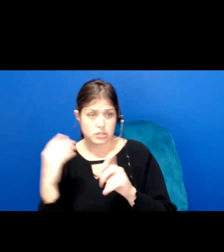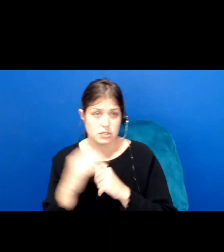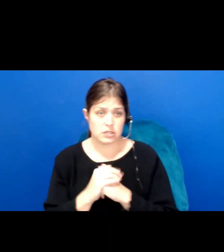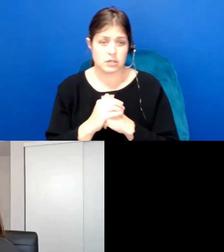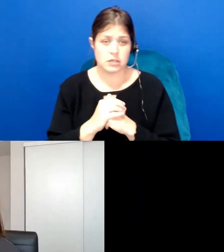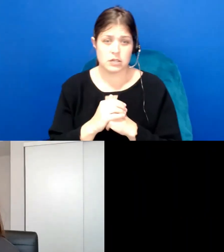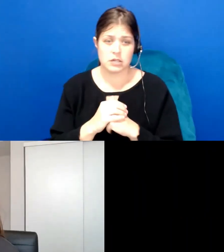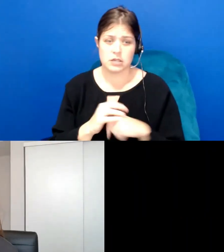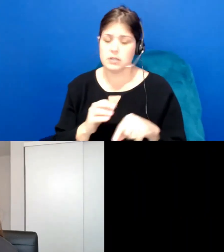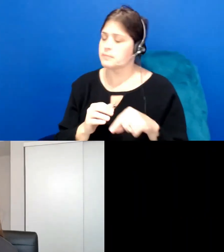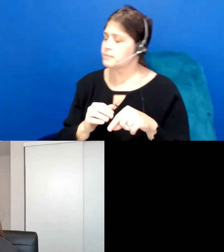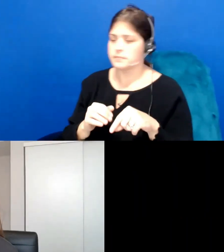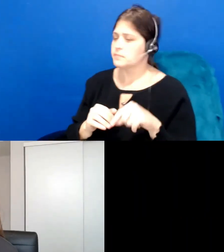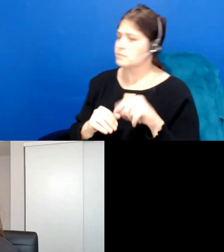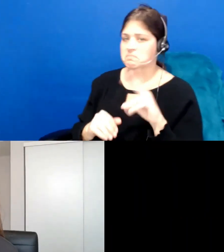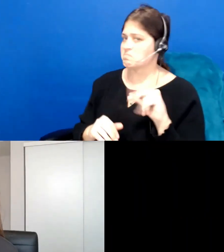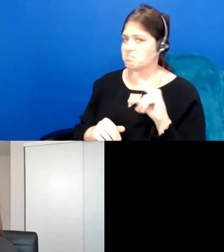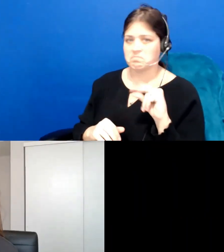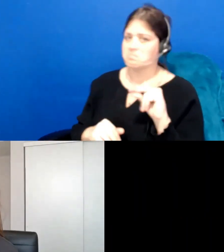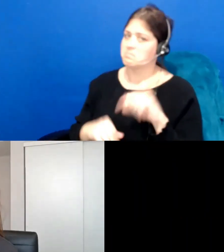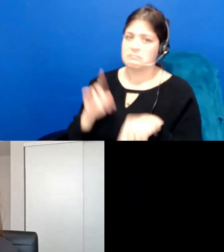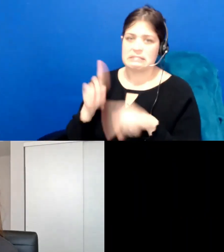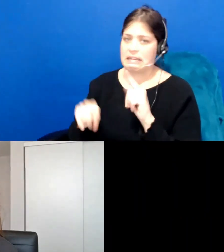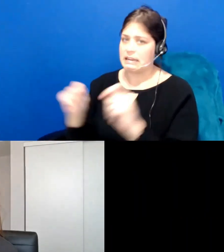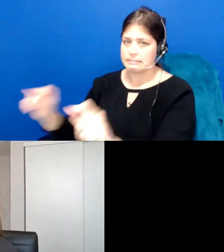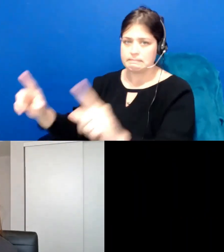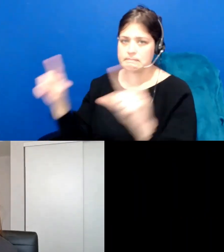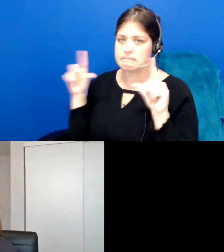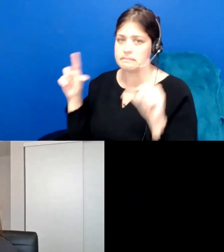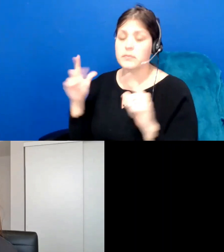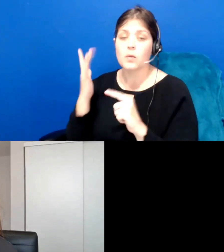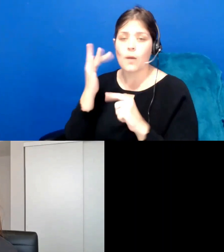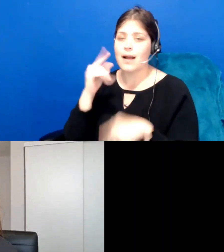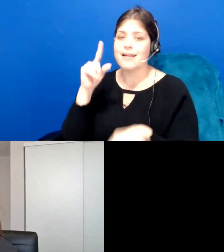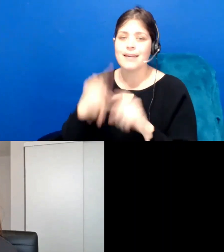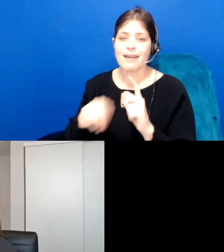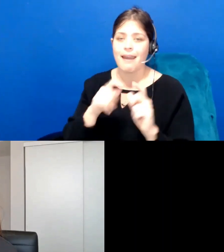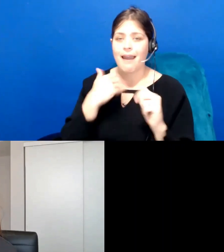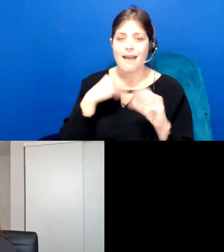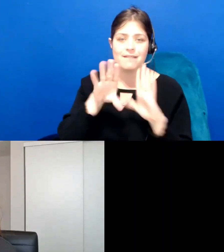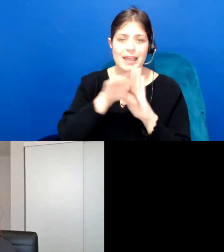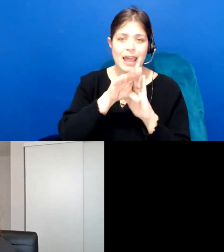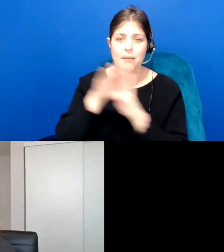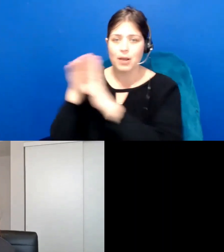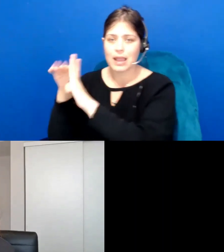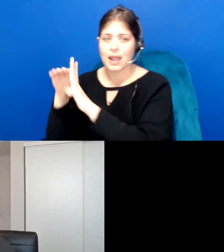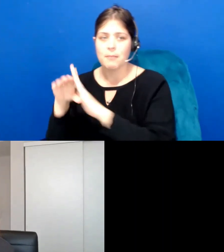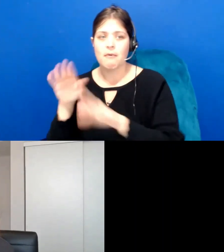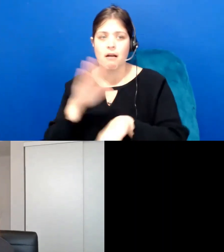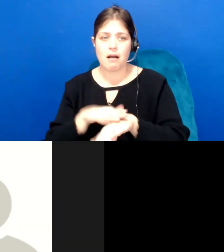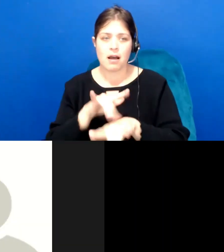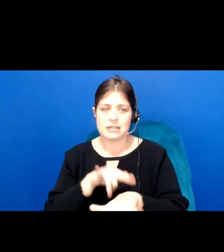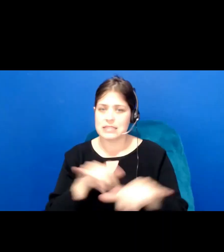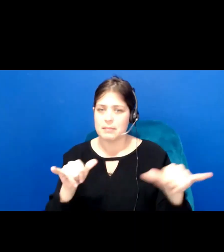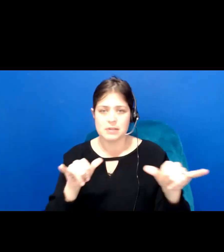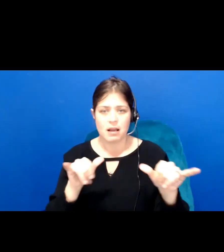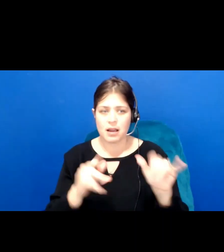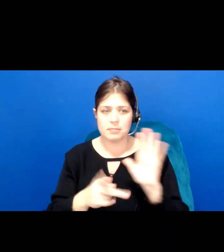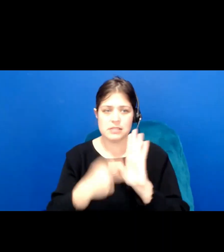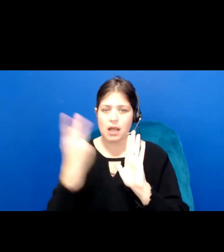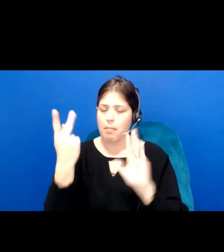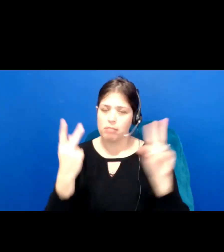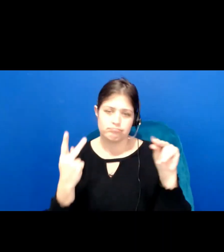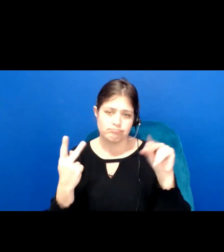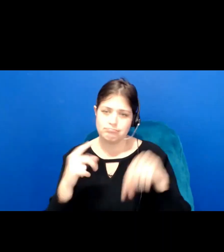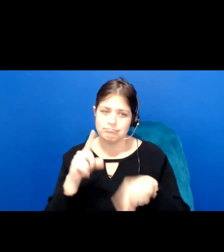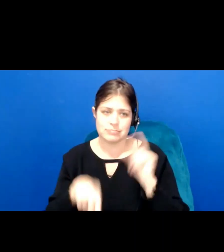No, because you wouldn't be able to have your camera on in two places at the same time. Right, exactly. All right, it's hard to imagine why one would